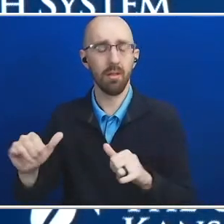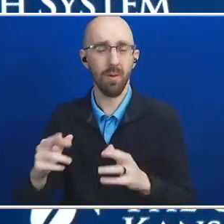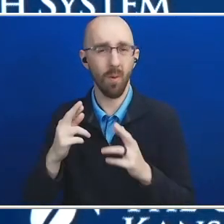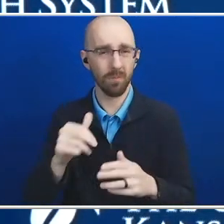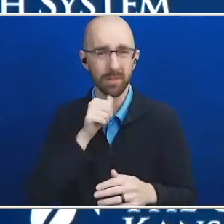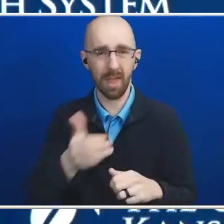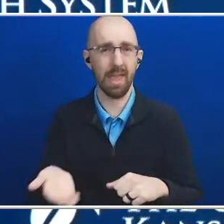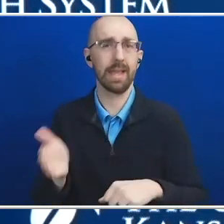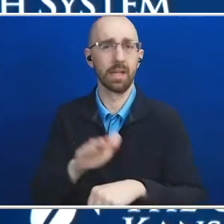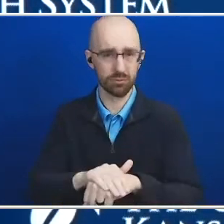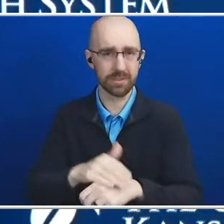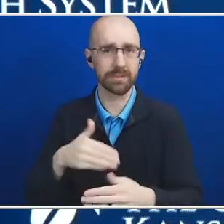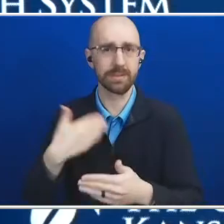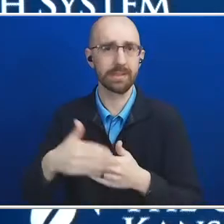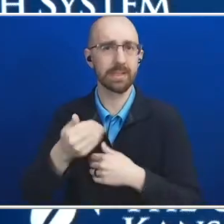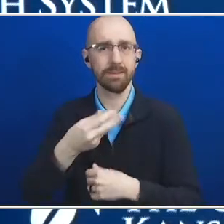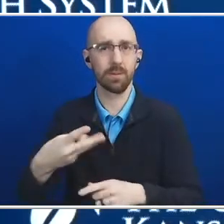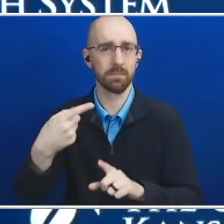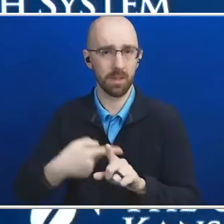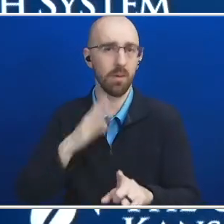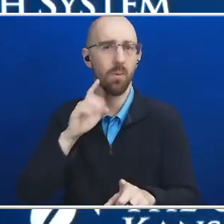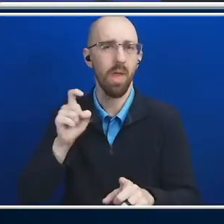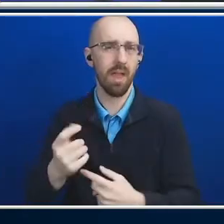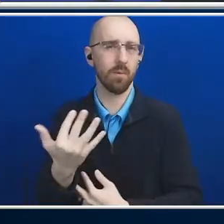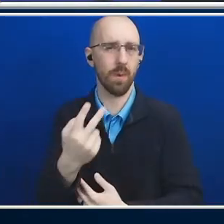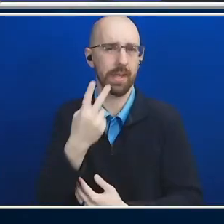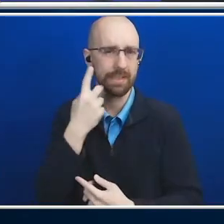next couple months, but we will have to wait and see for that.